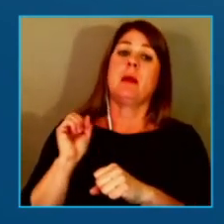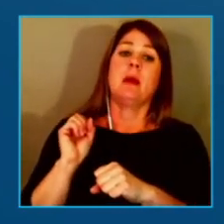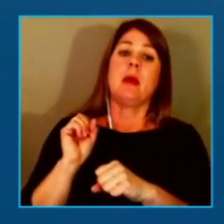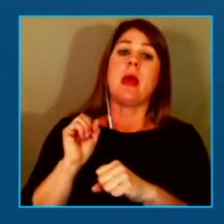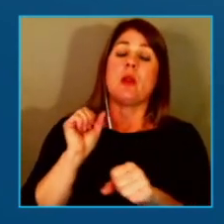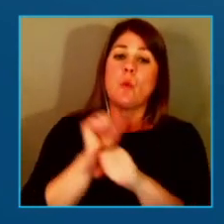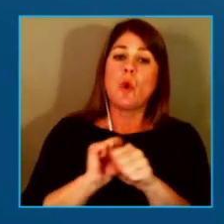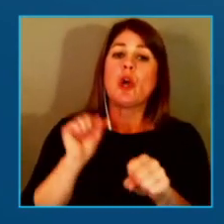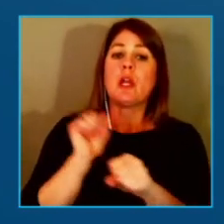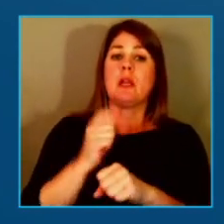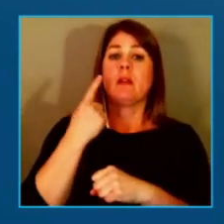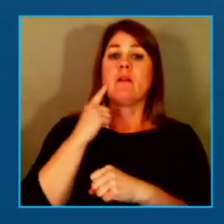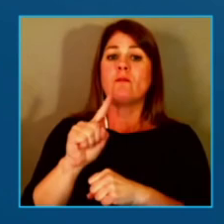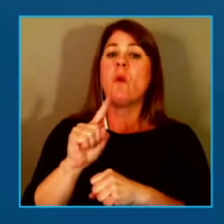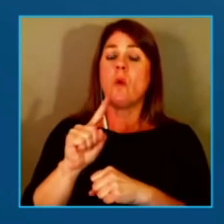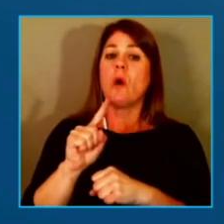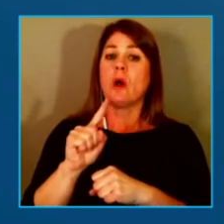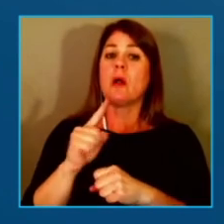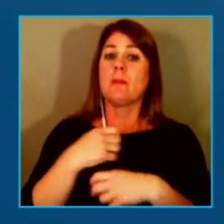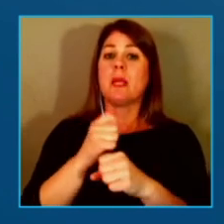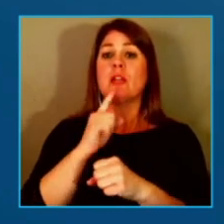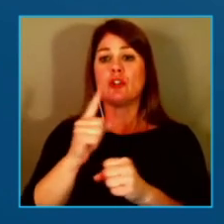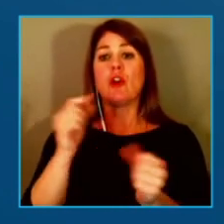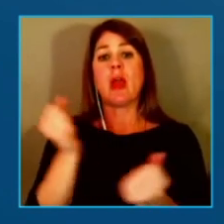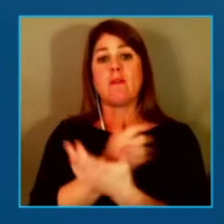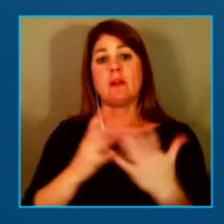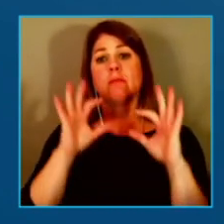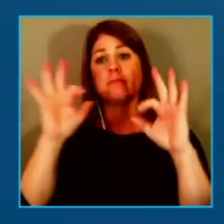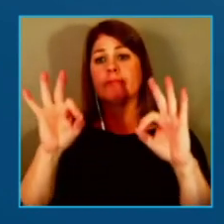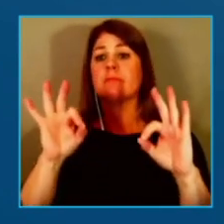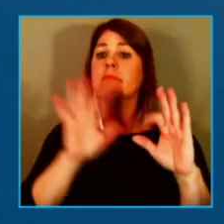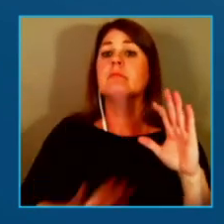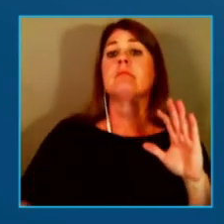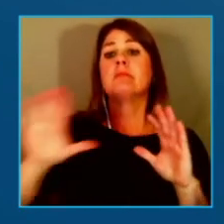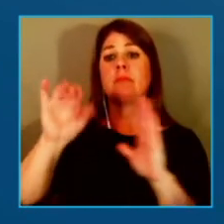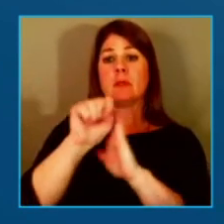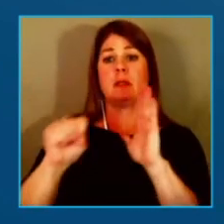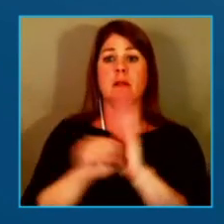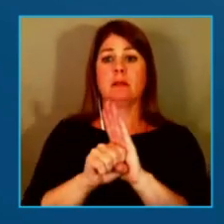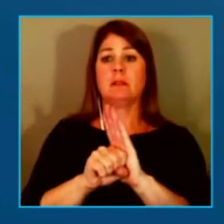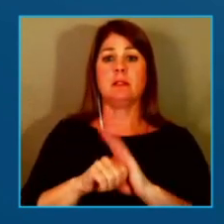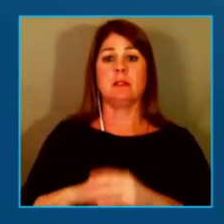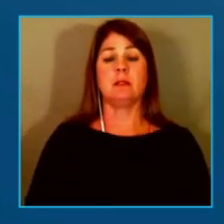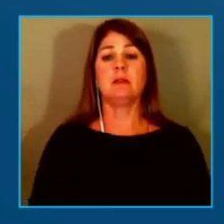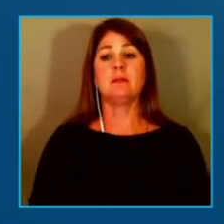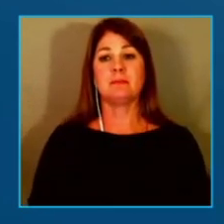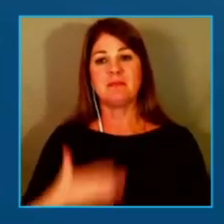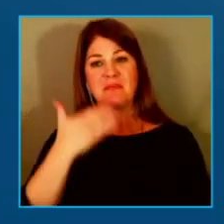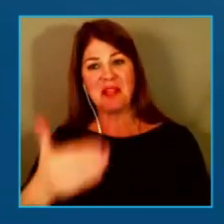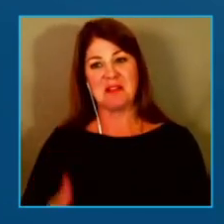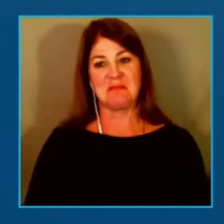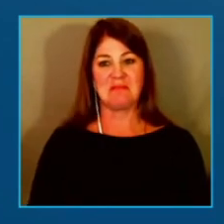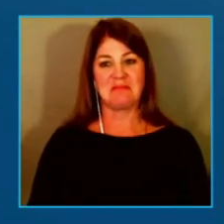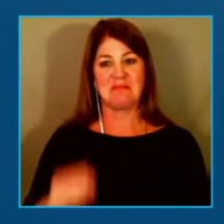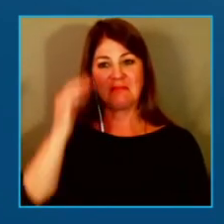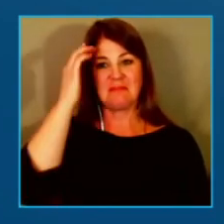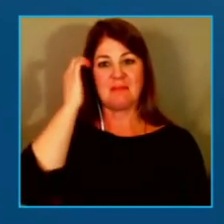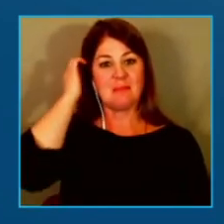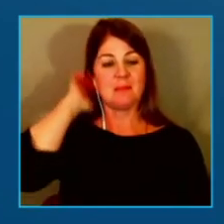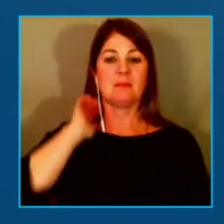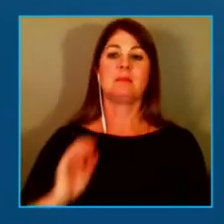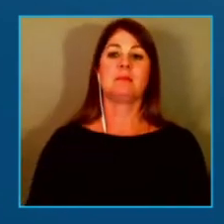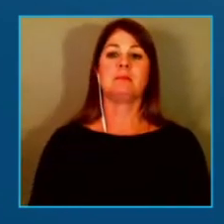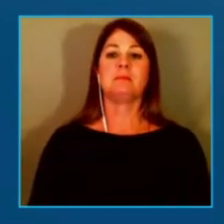working to elect Democrats all across our great state. Thank you. Thank you, Chair Biafor.